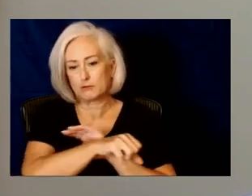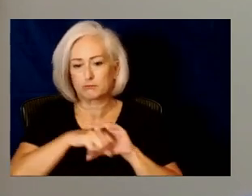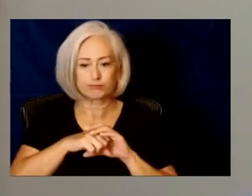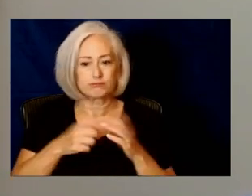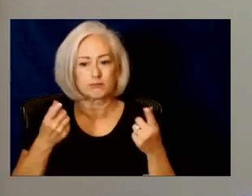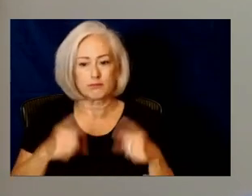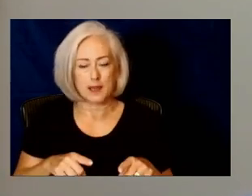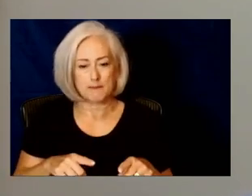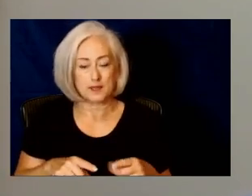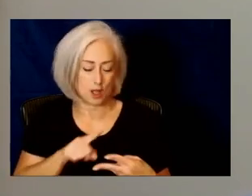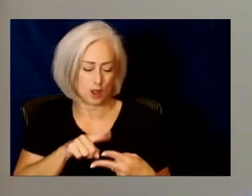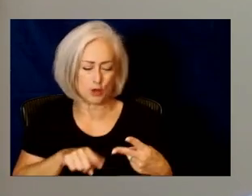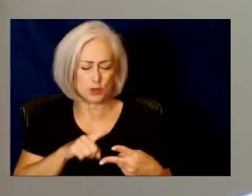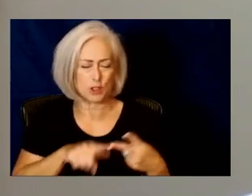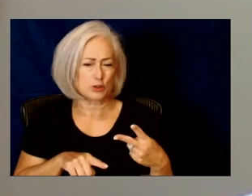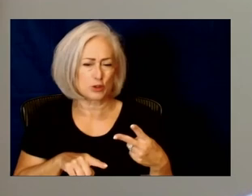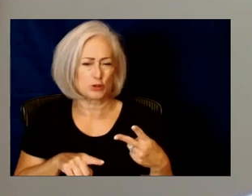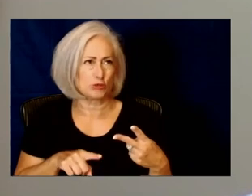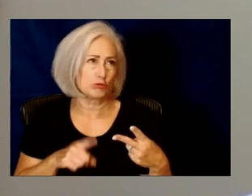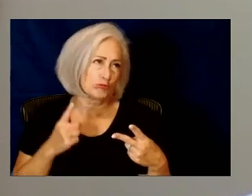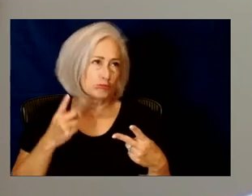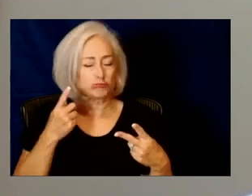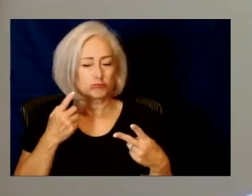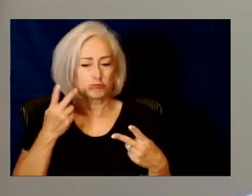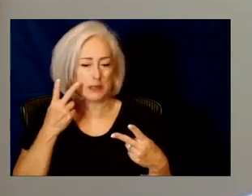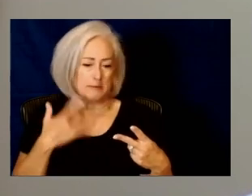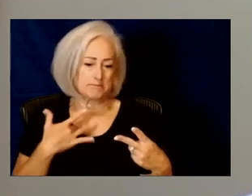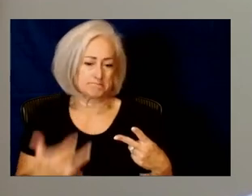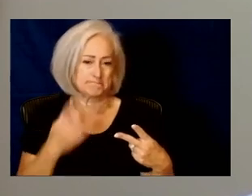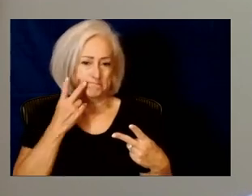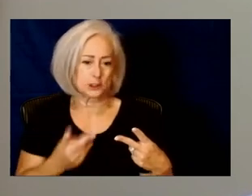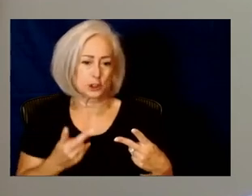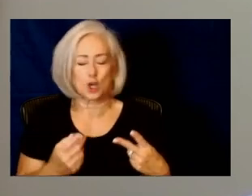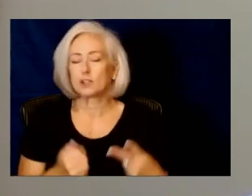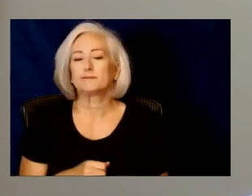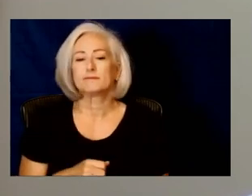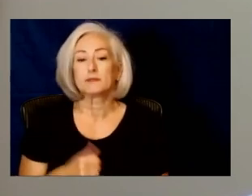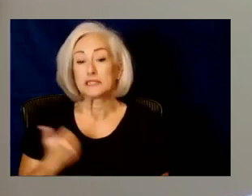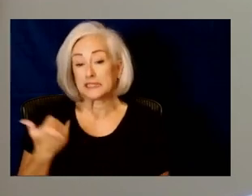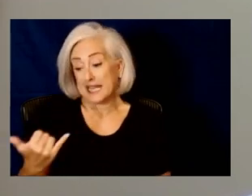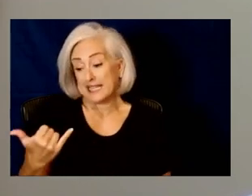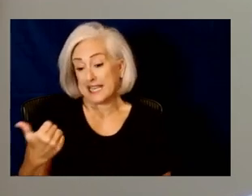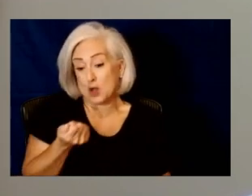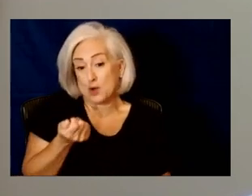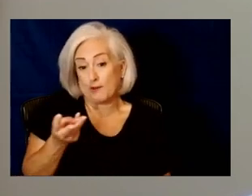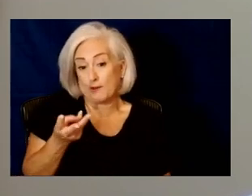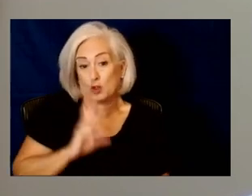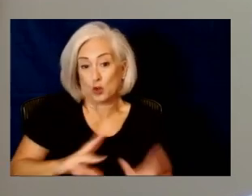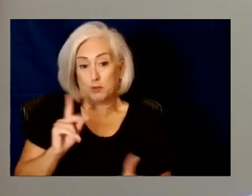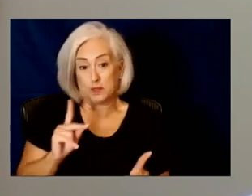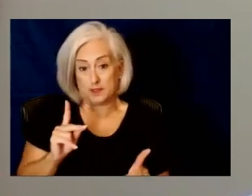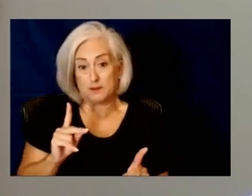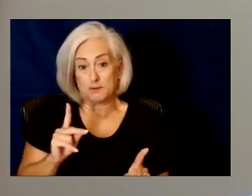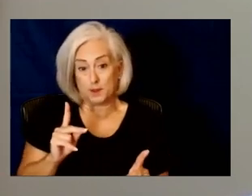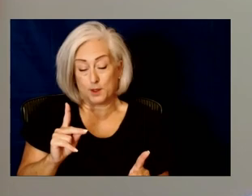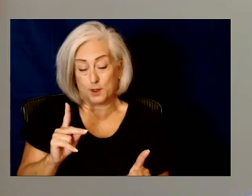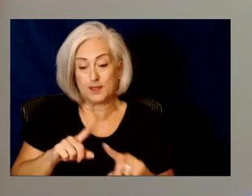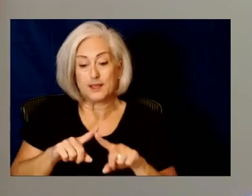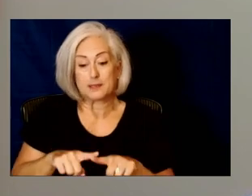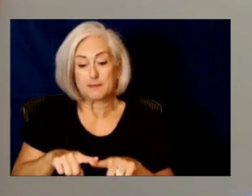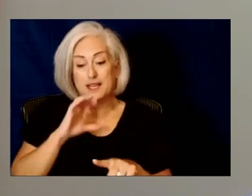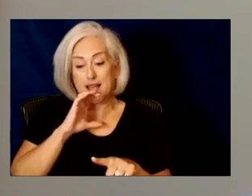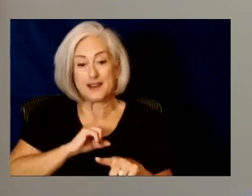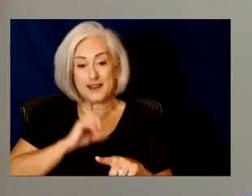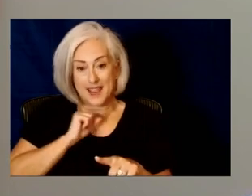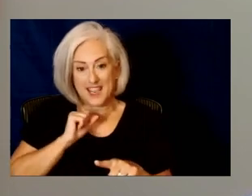And now we have a fair number of people who are by age in the higher risk